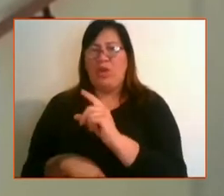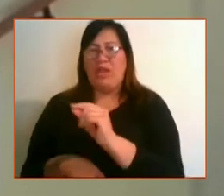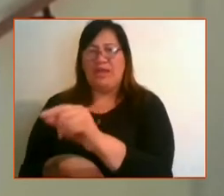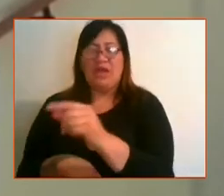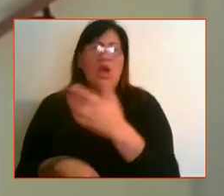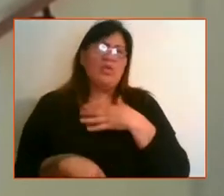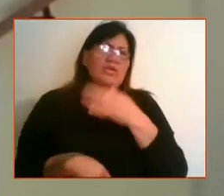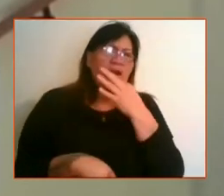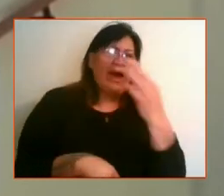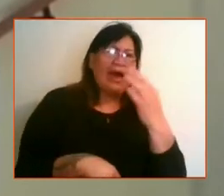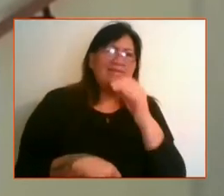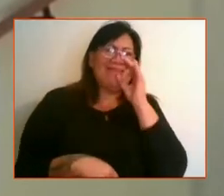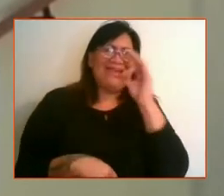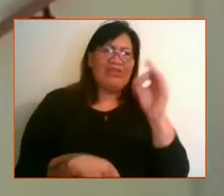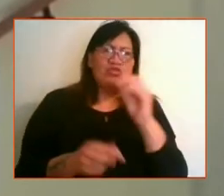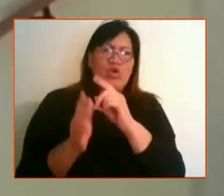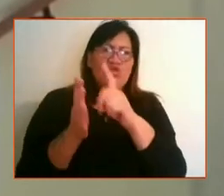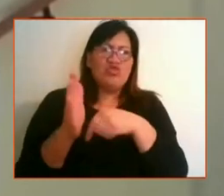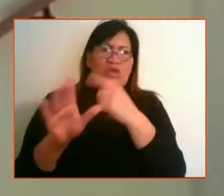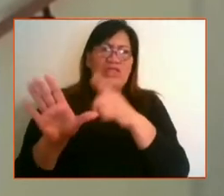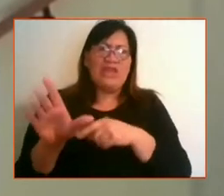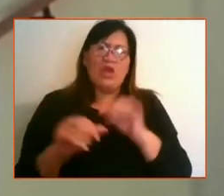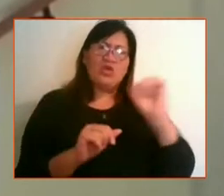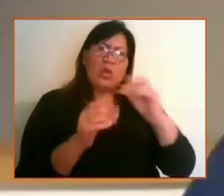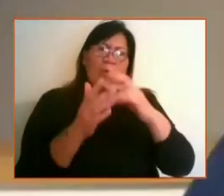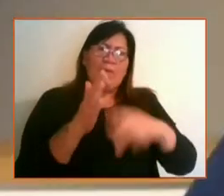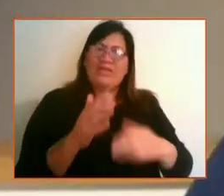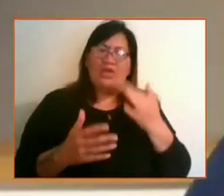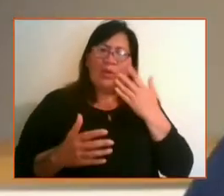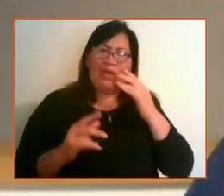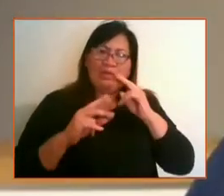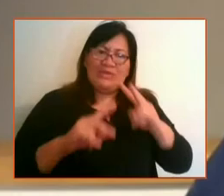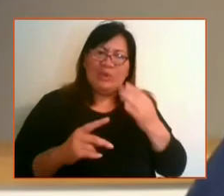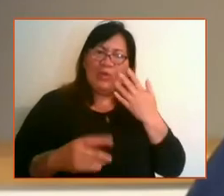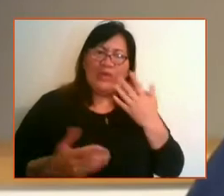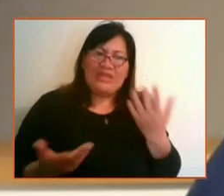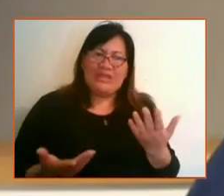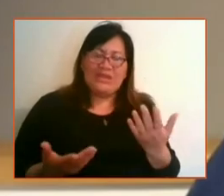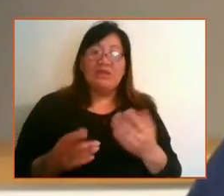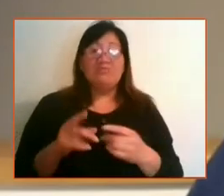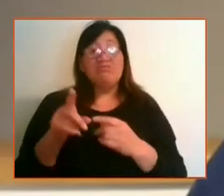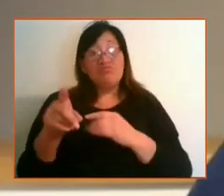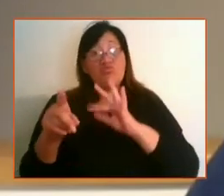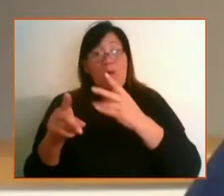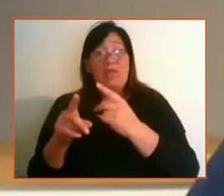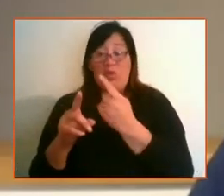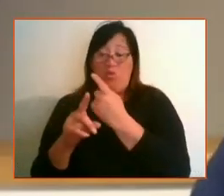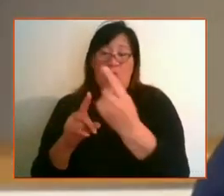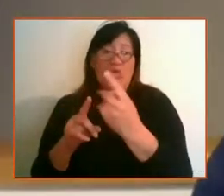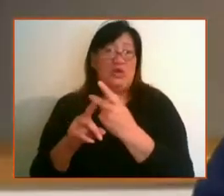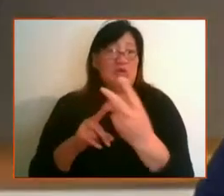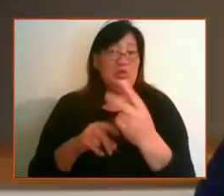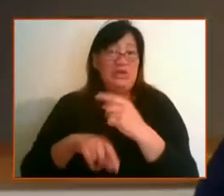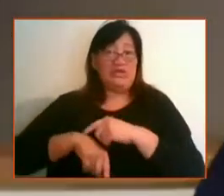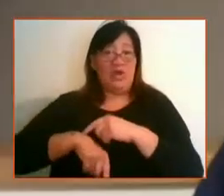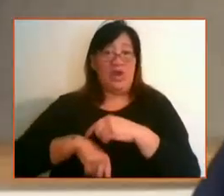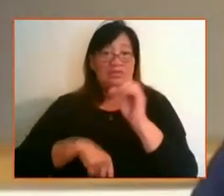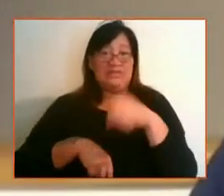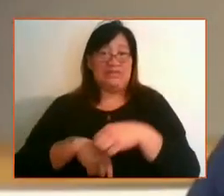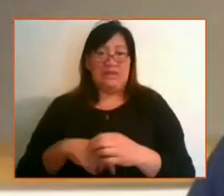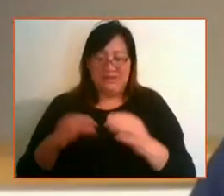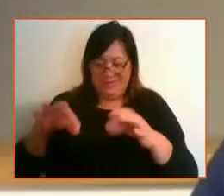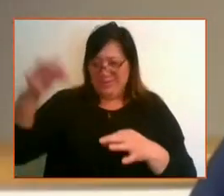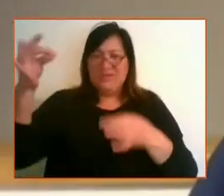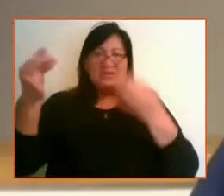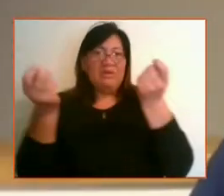Young, National's arts policy, when will we see that? You'll probably see that in the next week or so. I've got bits of